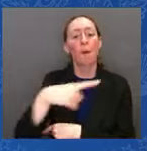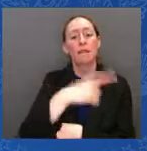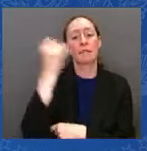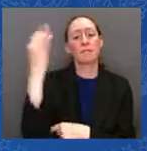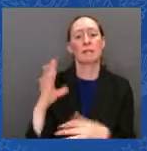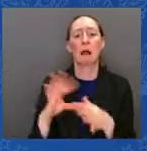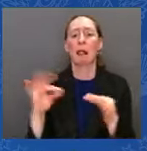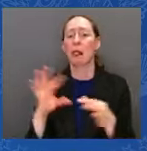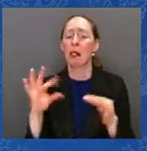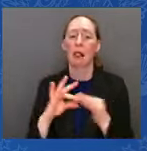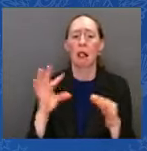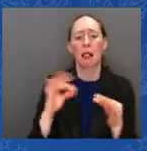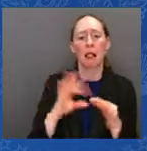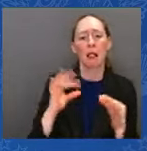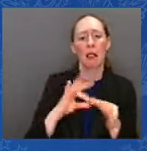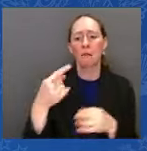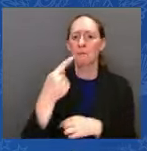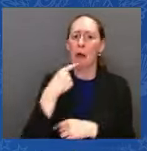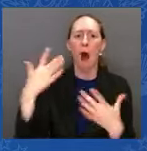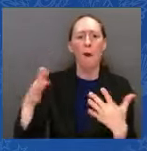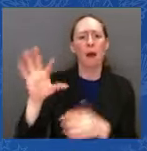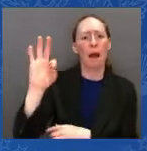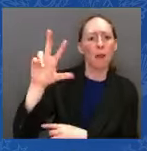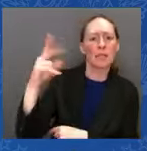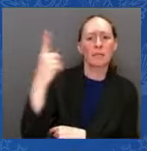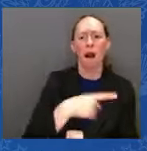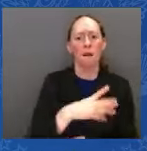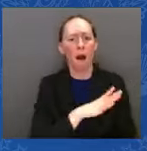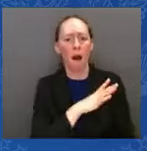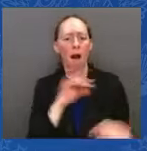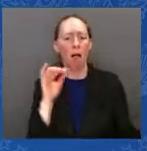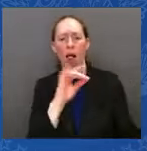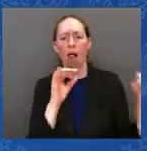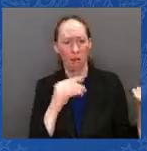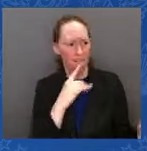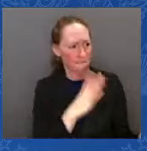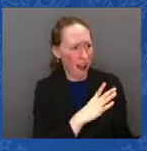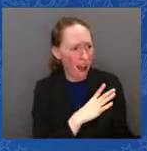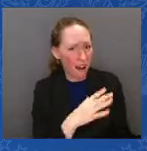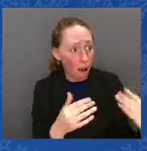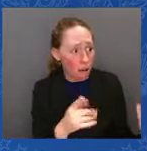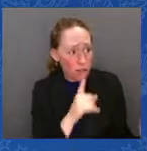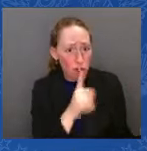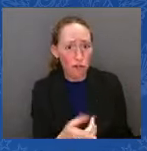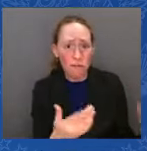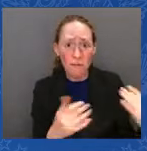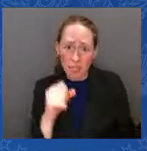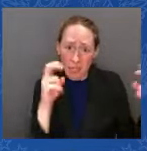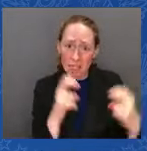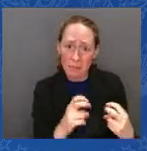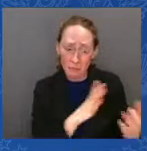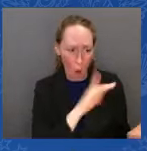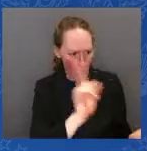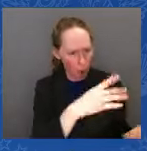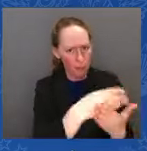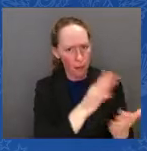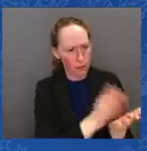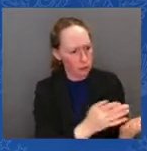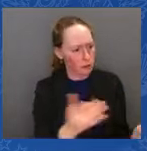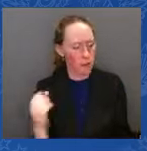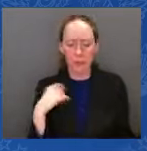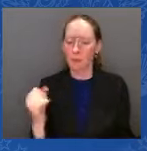I said to Biden, I want to talk to him. And I said, fine. I said, you put down your budget, I'll put down mine. I laid mine down in